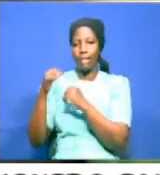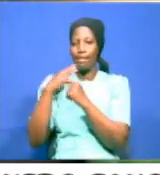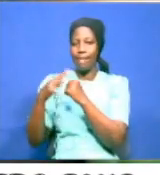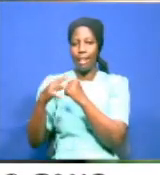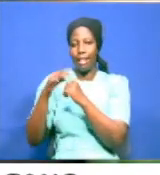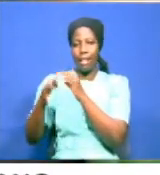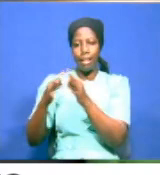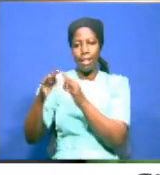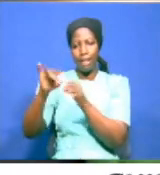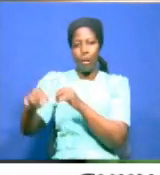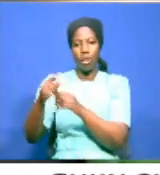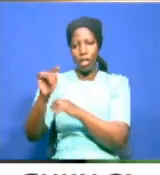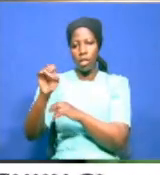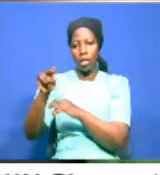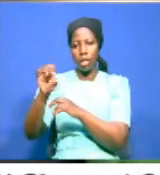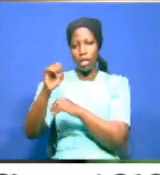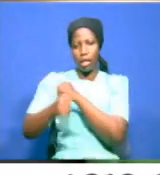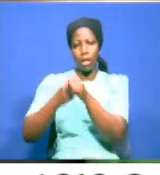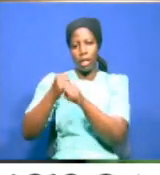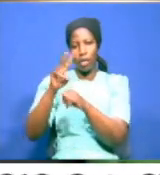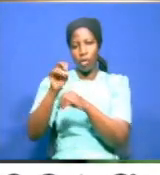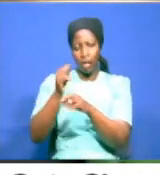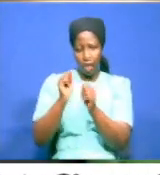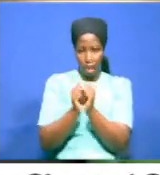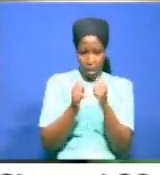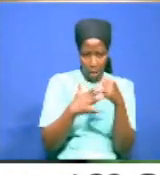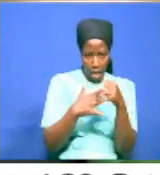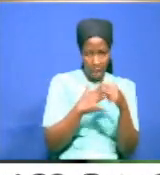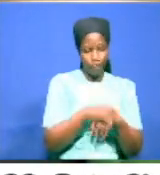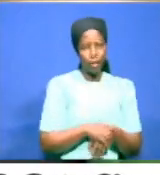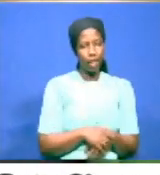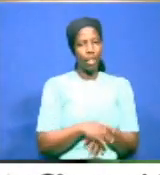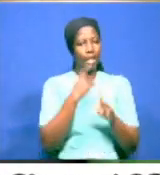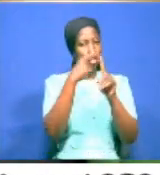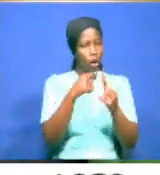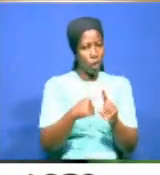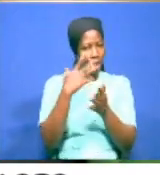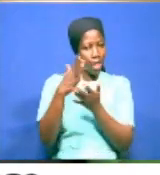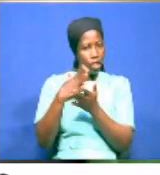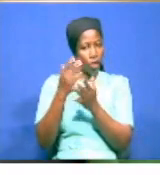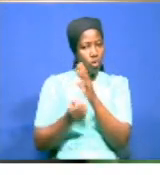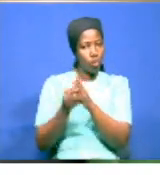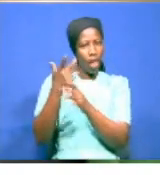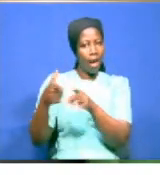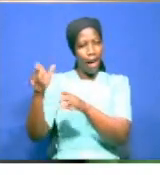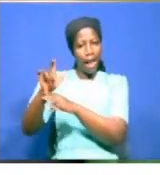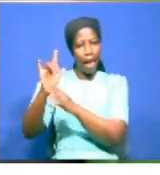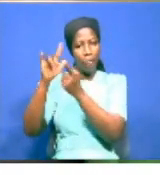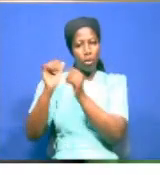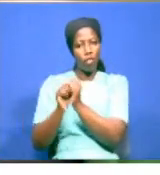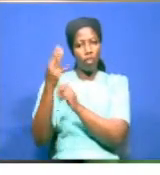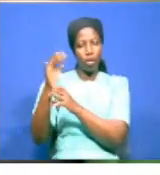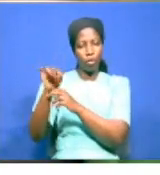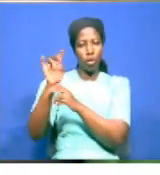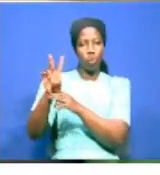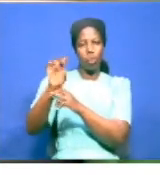5,933.3 thousand tons in 2019. During the period under review, the total length of roads paved increased by